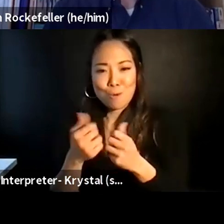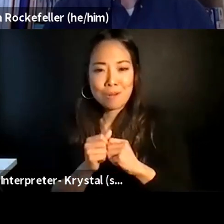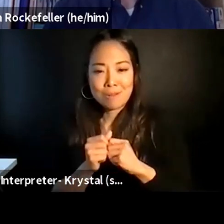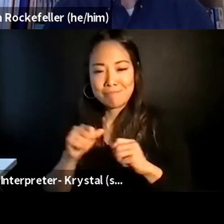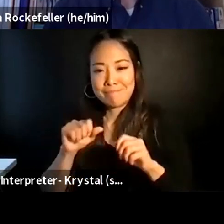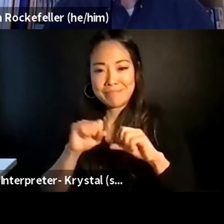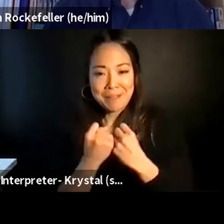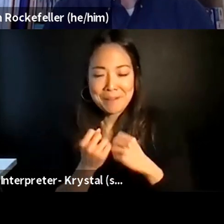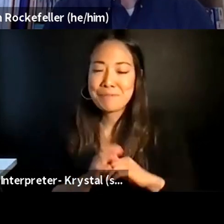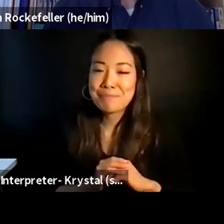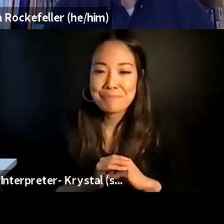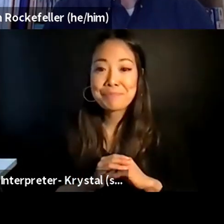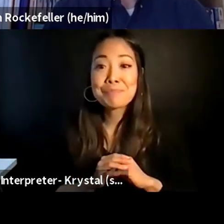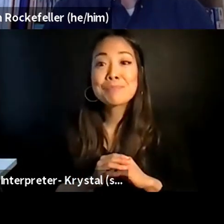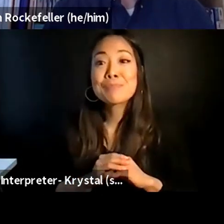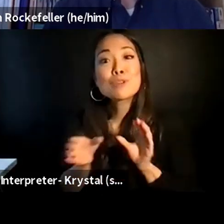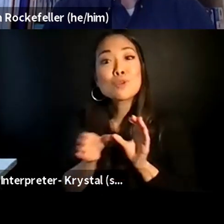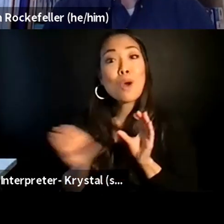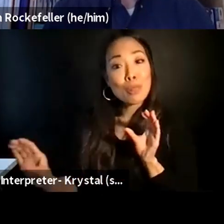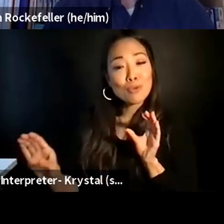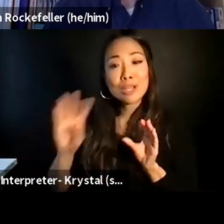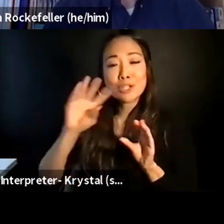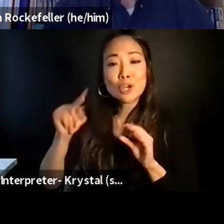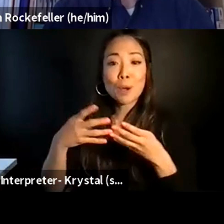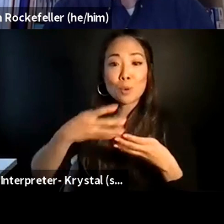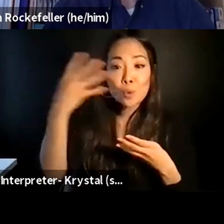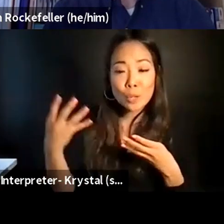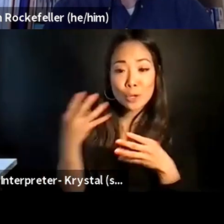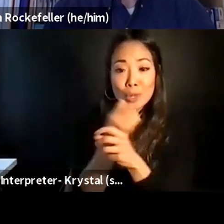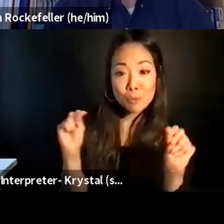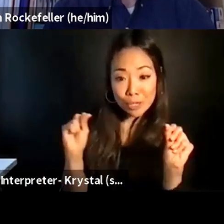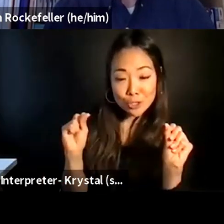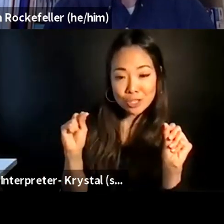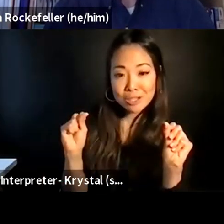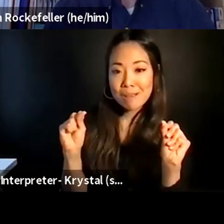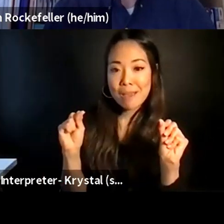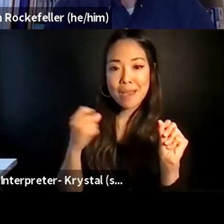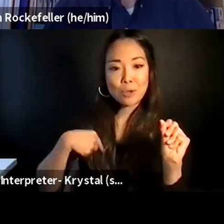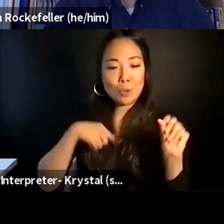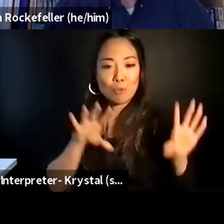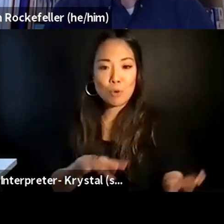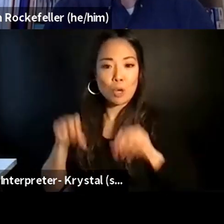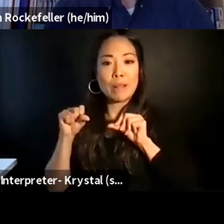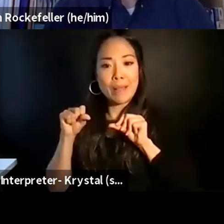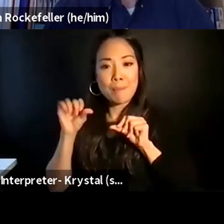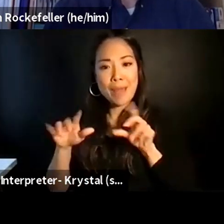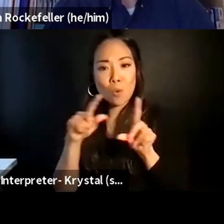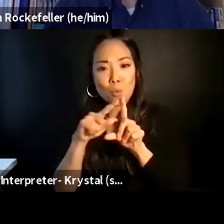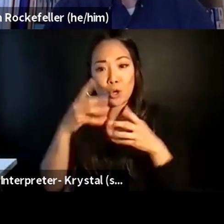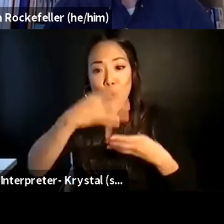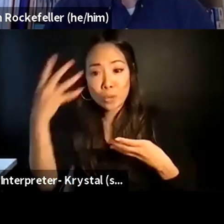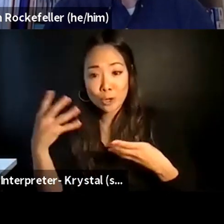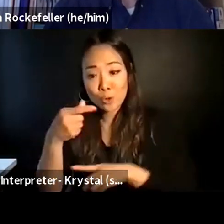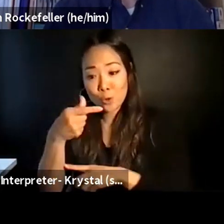and we talk about queer liberation and the reclamation of the term queer, it is the very idea of